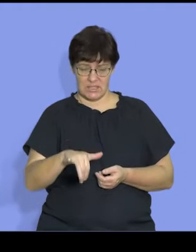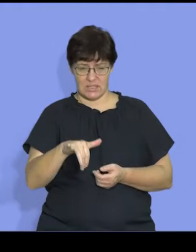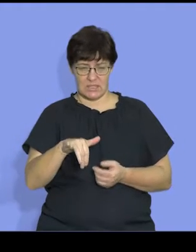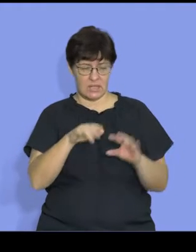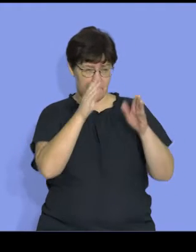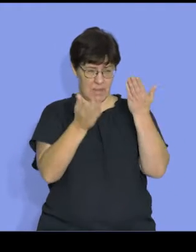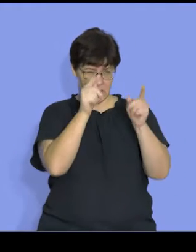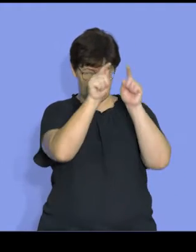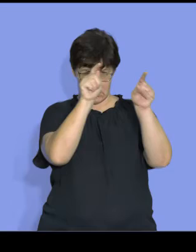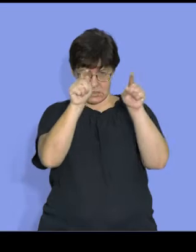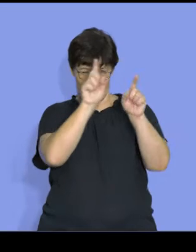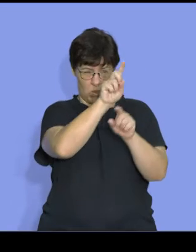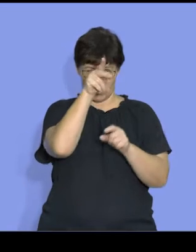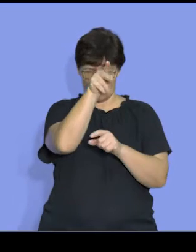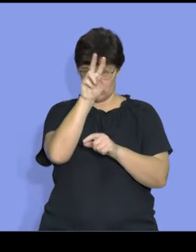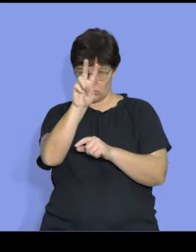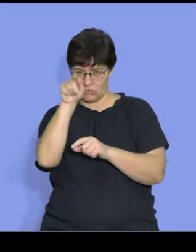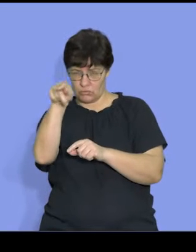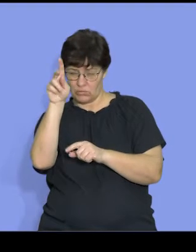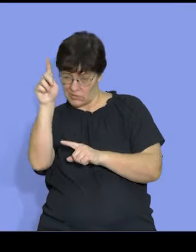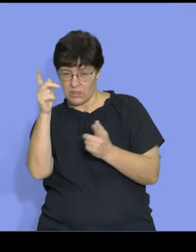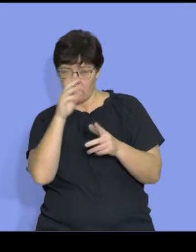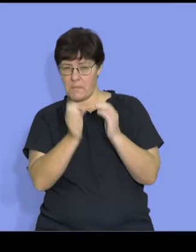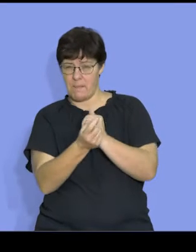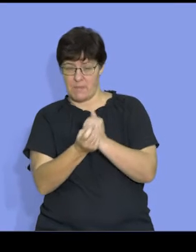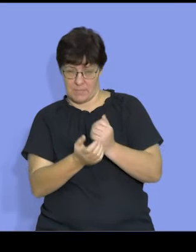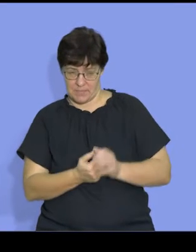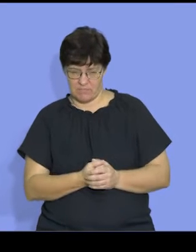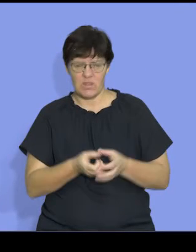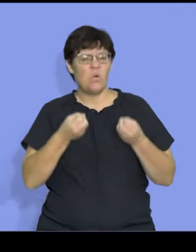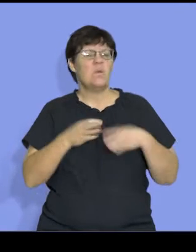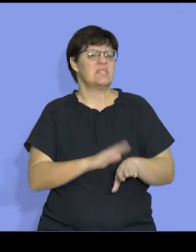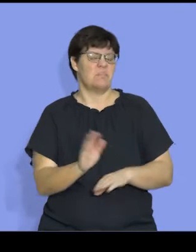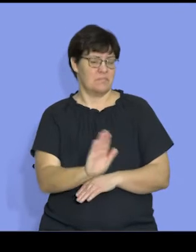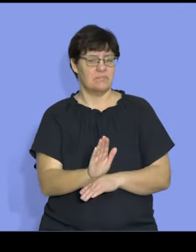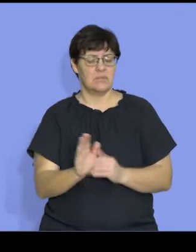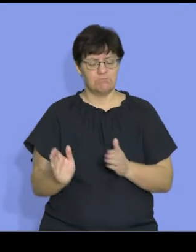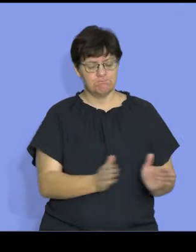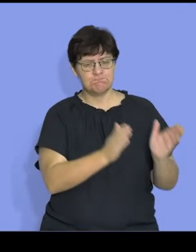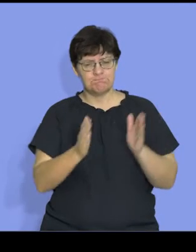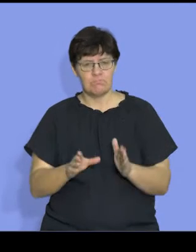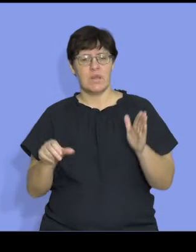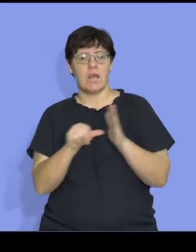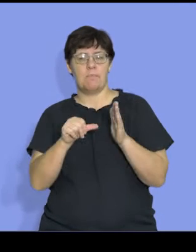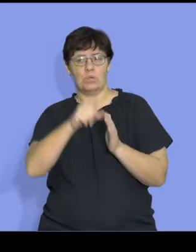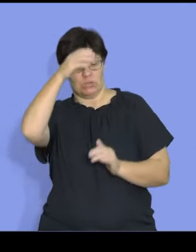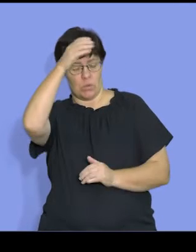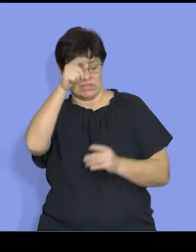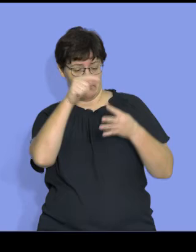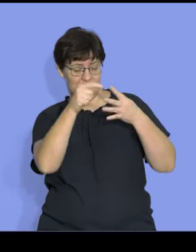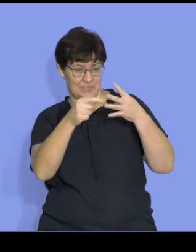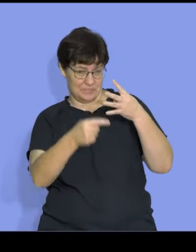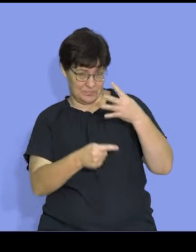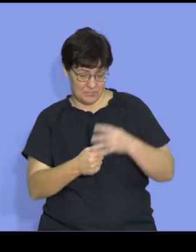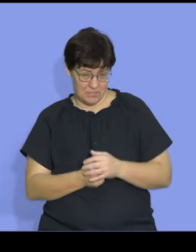and sharpen up. Now, without any waste of time, let's look at some of the key concepts around acids and bases.